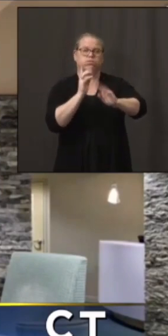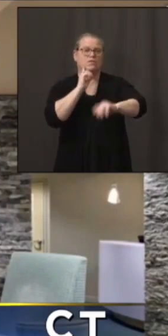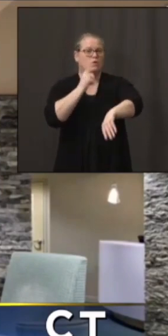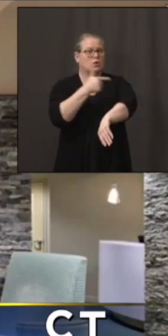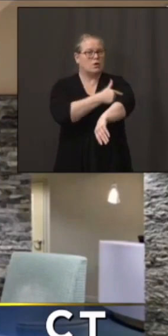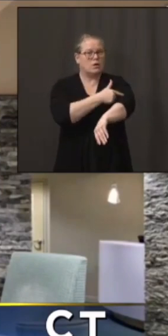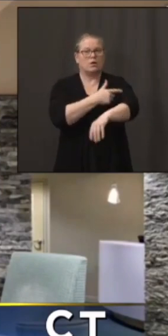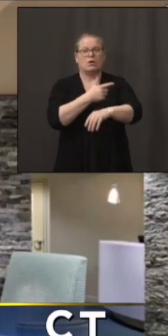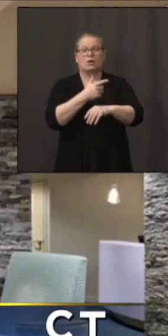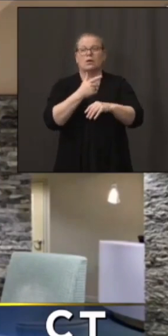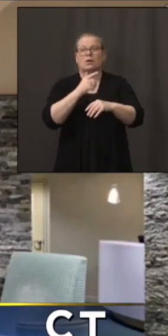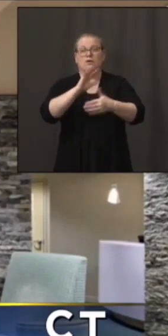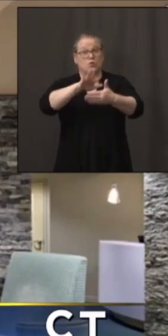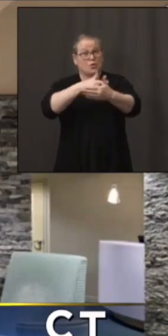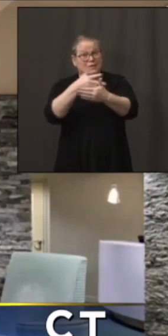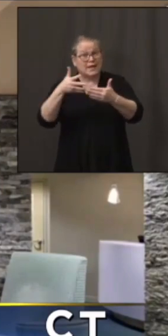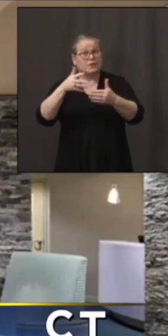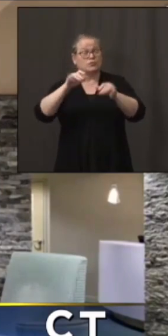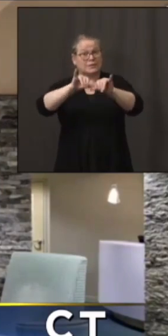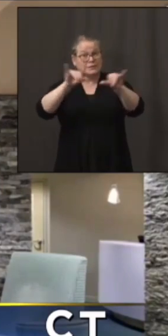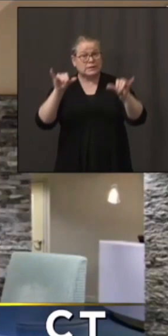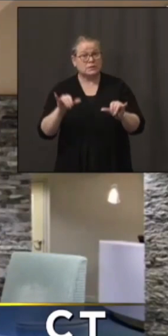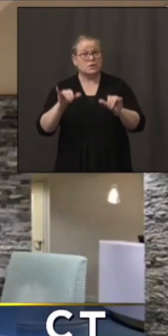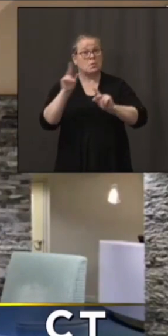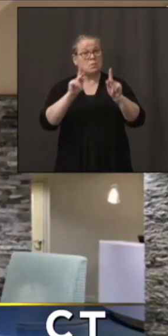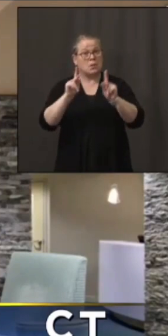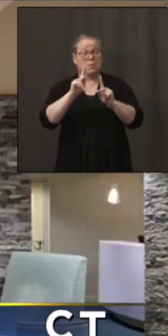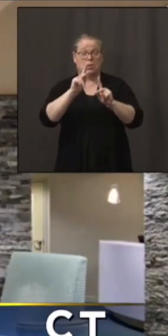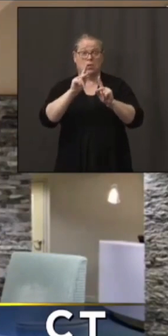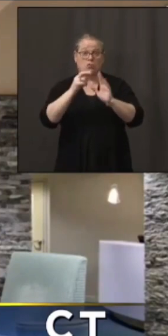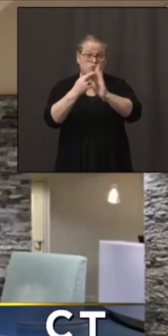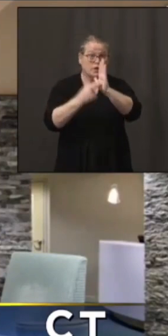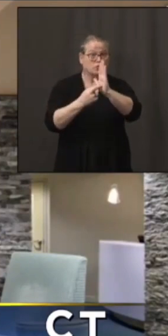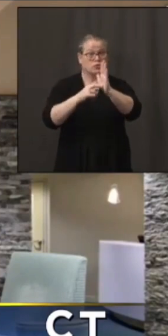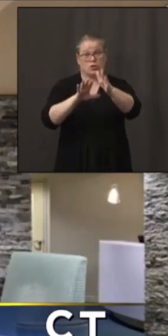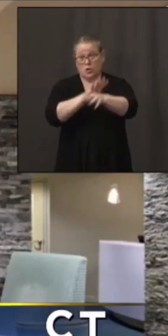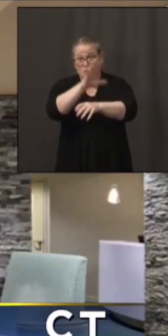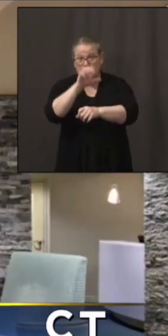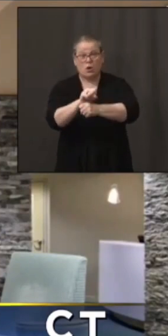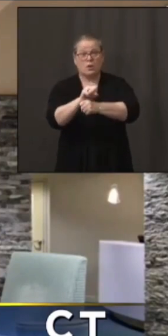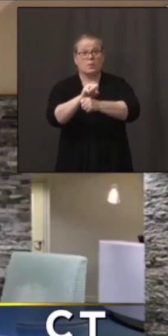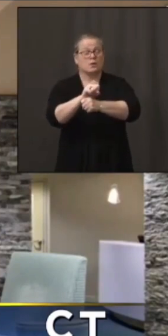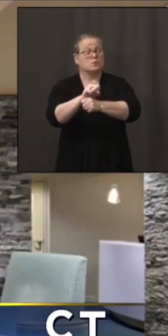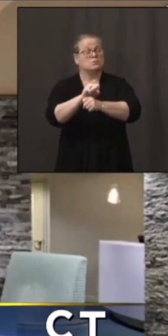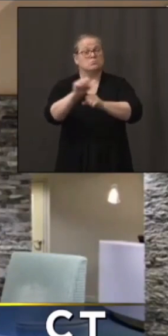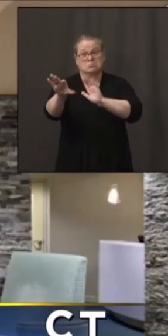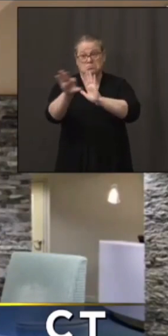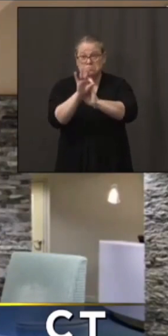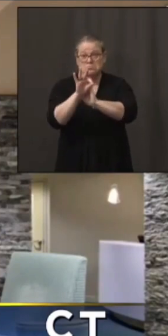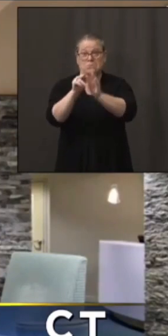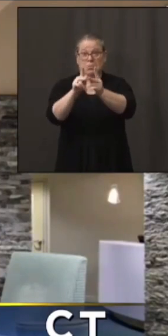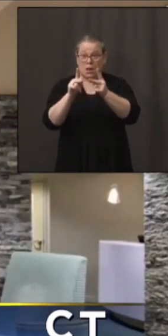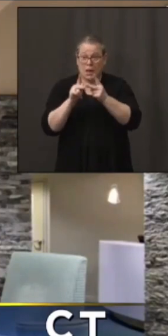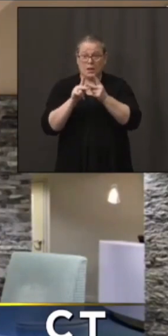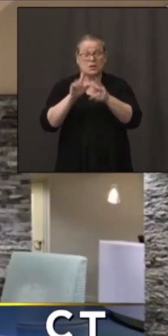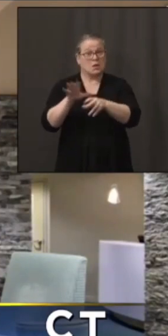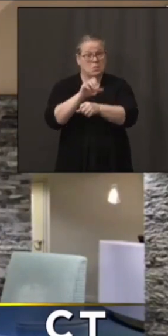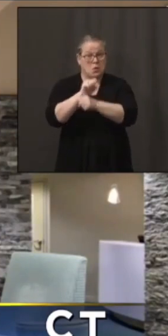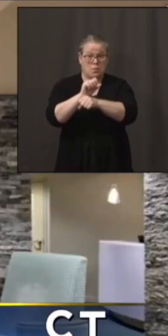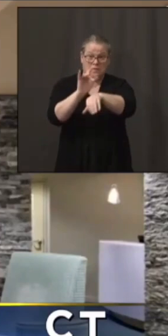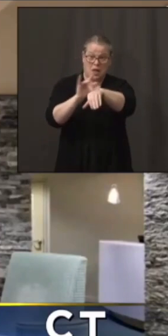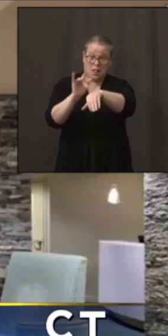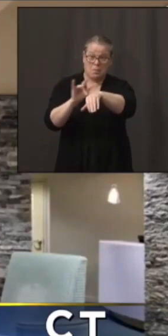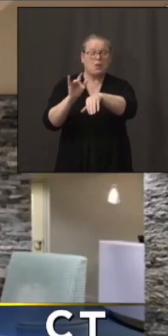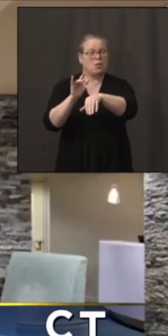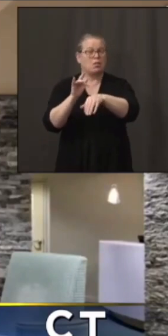VAM scheduling system, once they've been registered, they can pick a vaccination site, and we had more appointments available, so folks